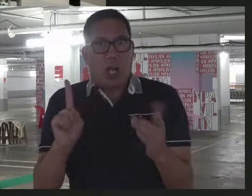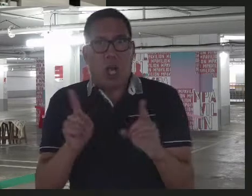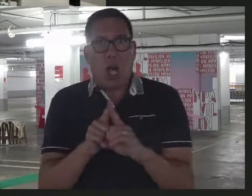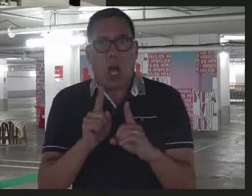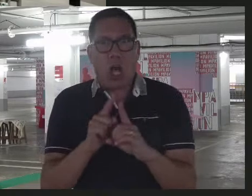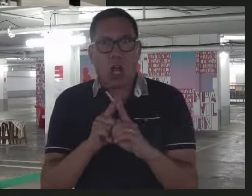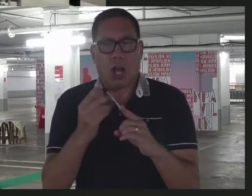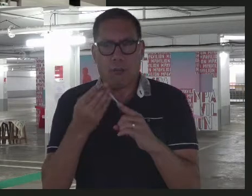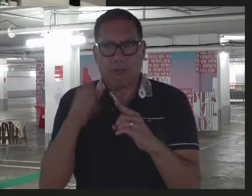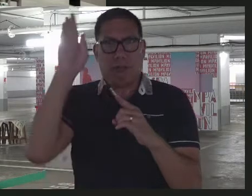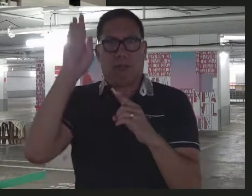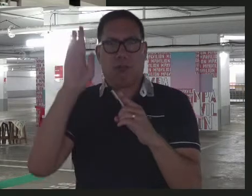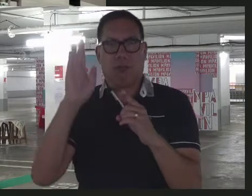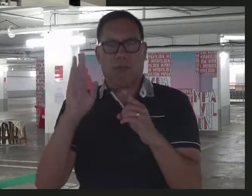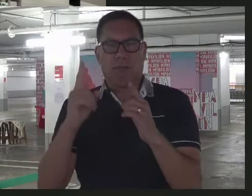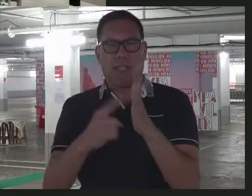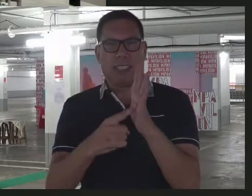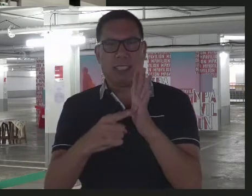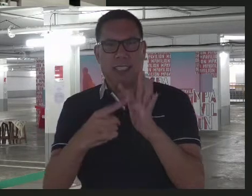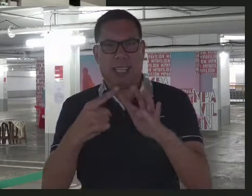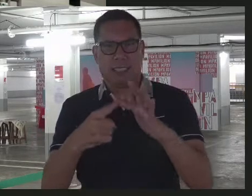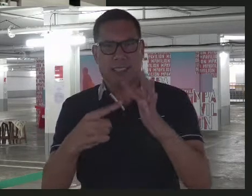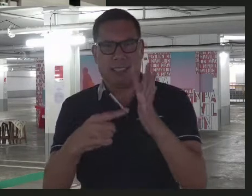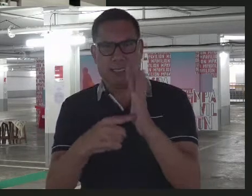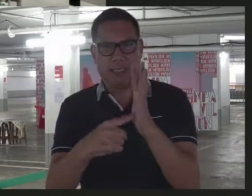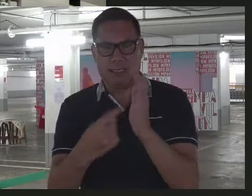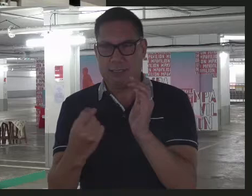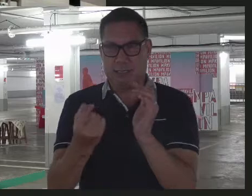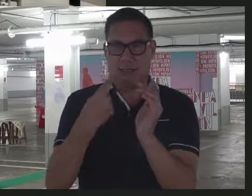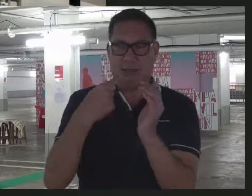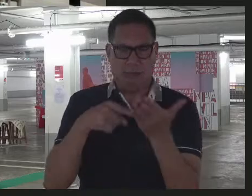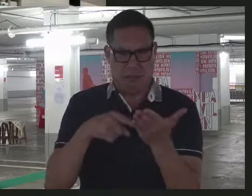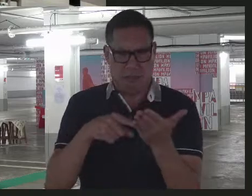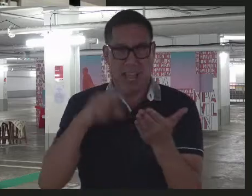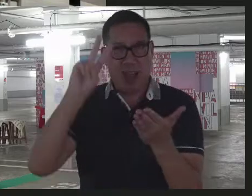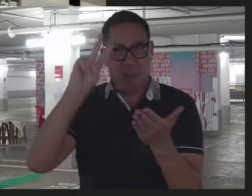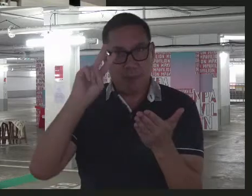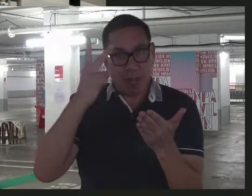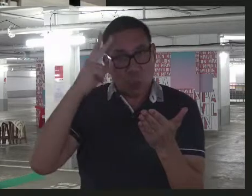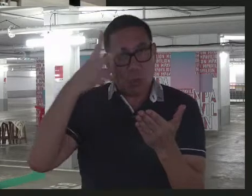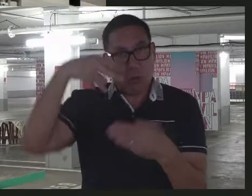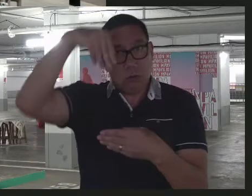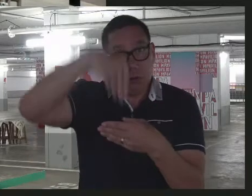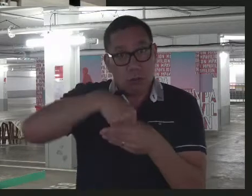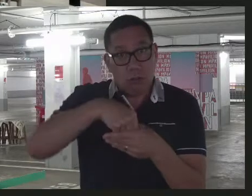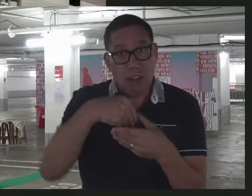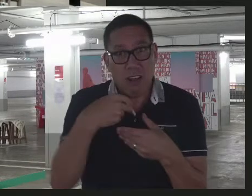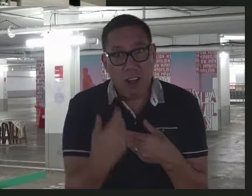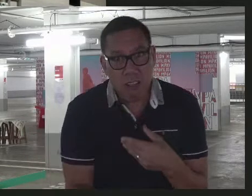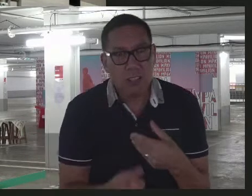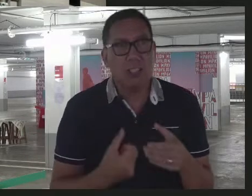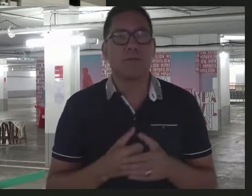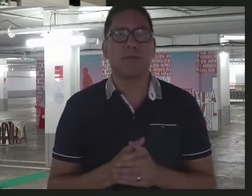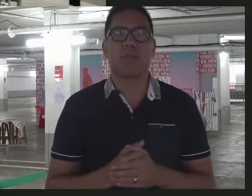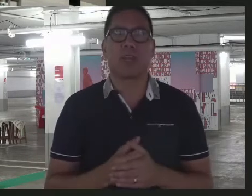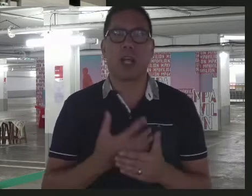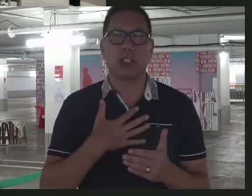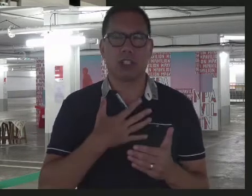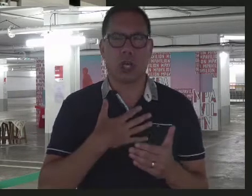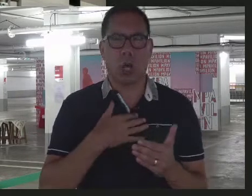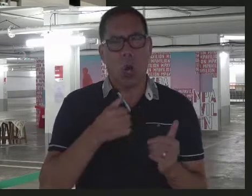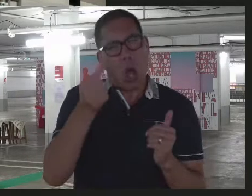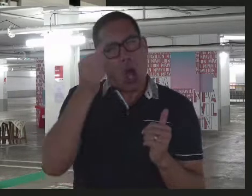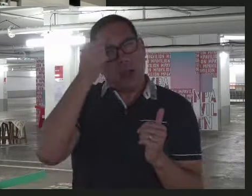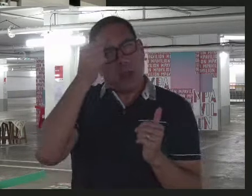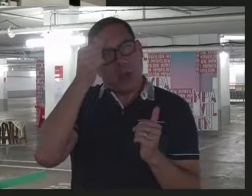random text messages are implicitly have a political content. So, but I'm mindful in